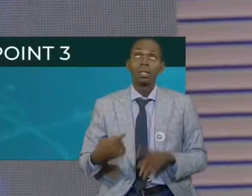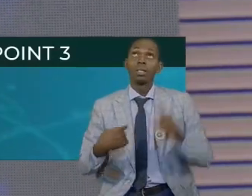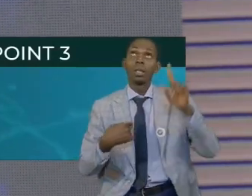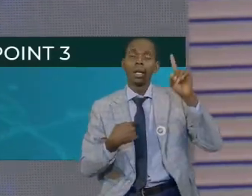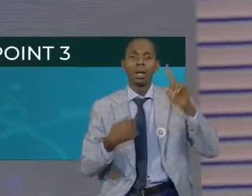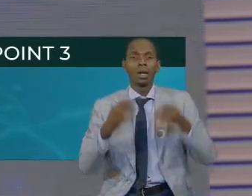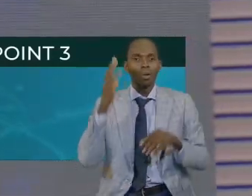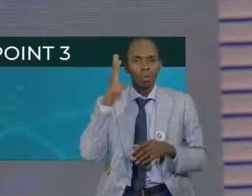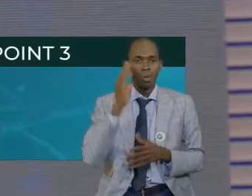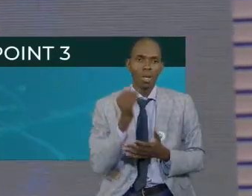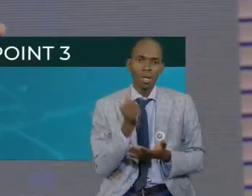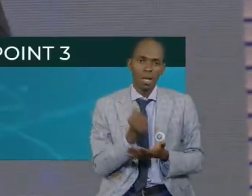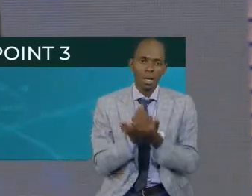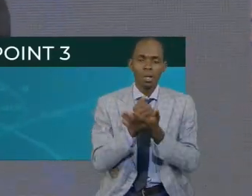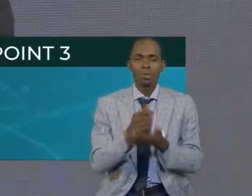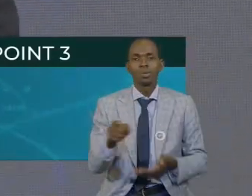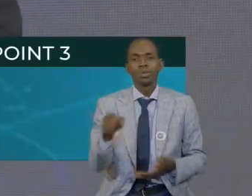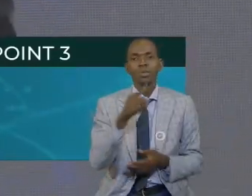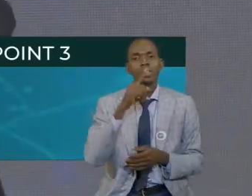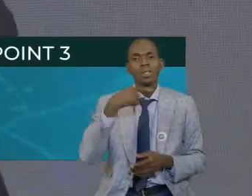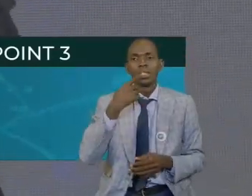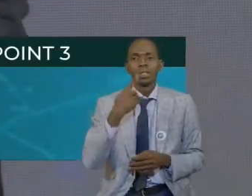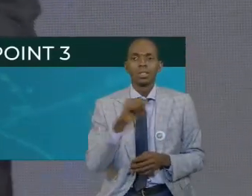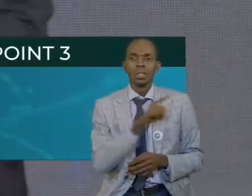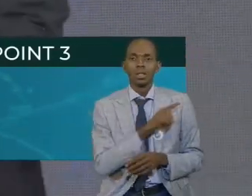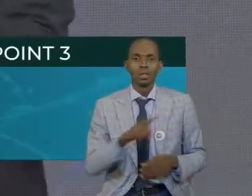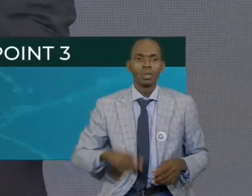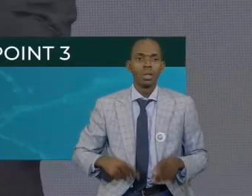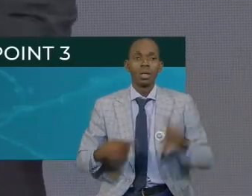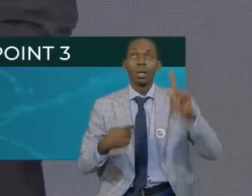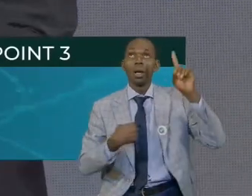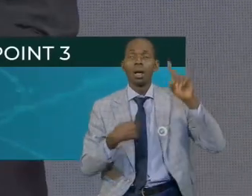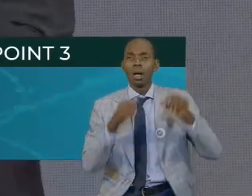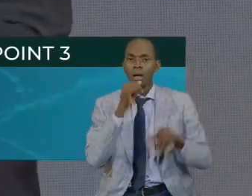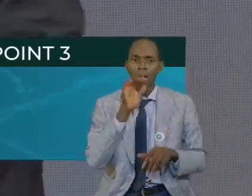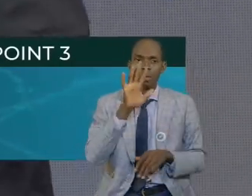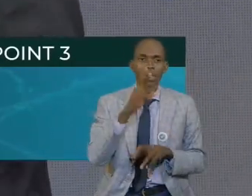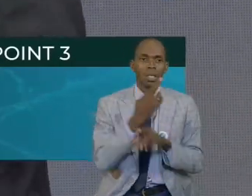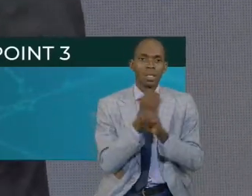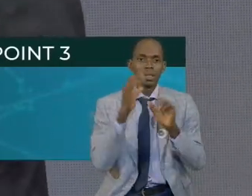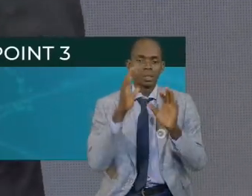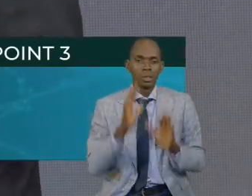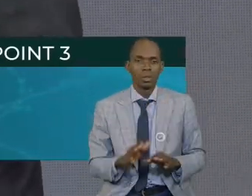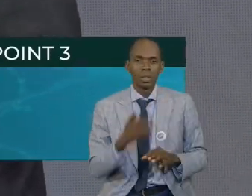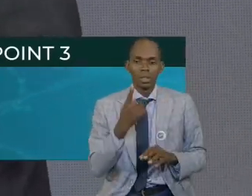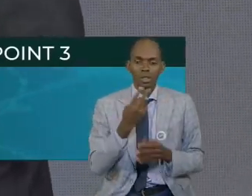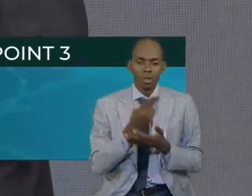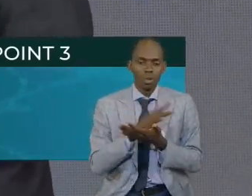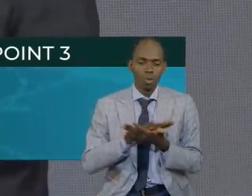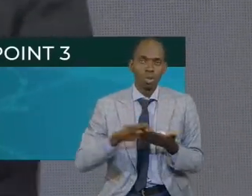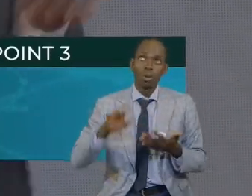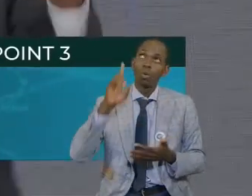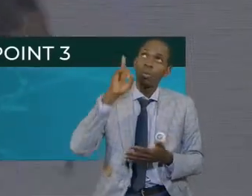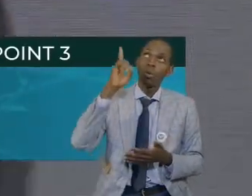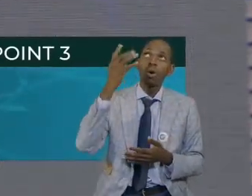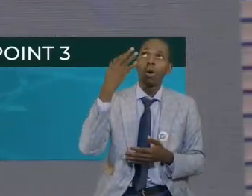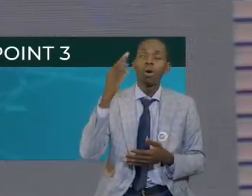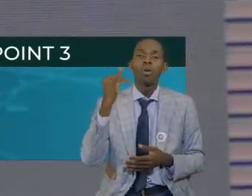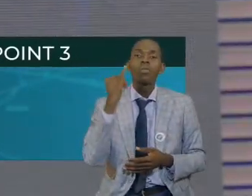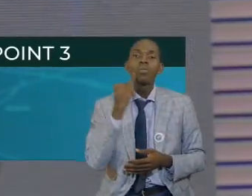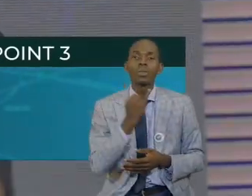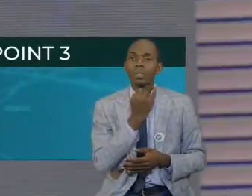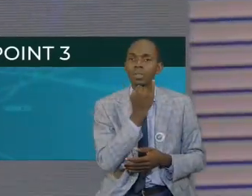says the Lord, and the Redeemer, the Holy One of Israel. Look at